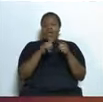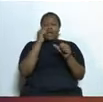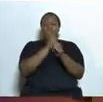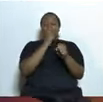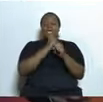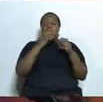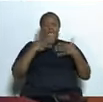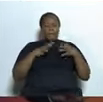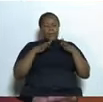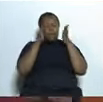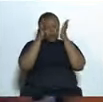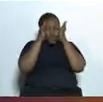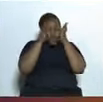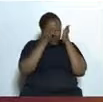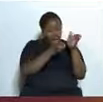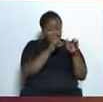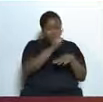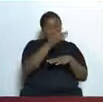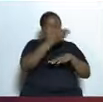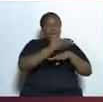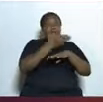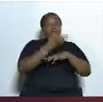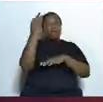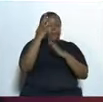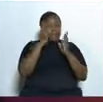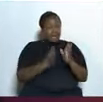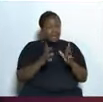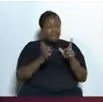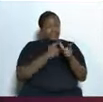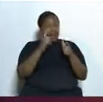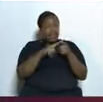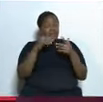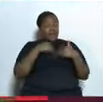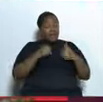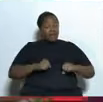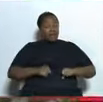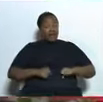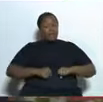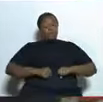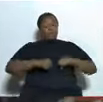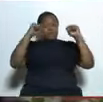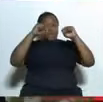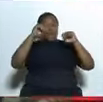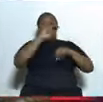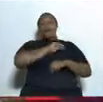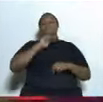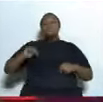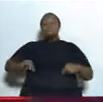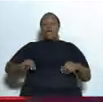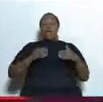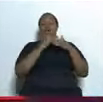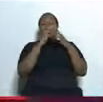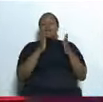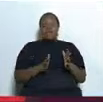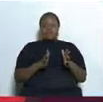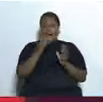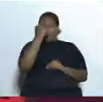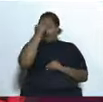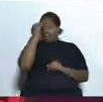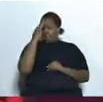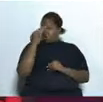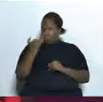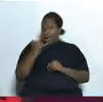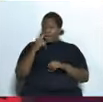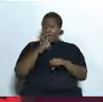in man. And these cults have a Messiah-like leader. Why? Because when the world is in